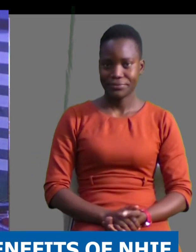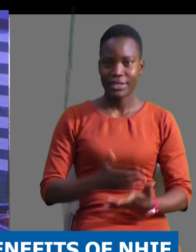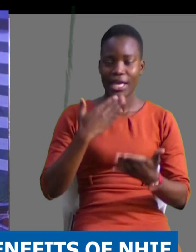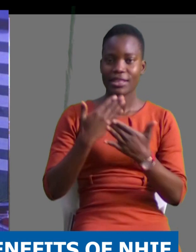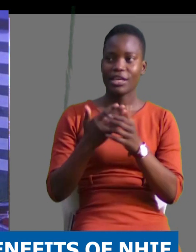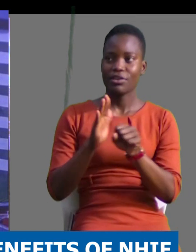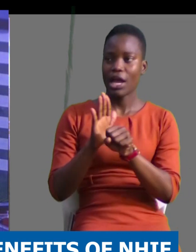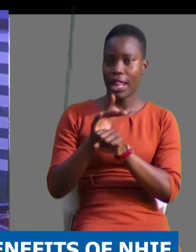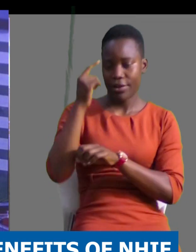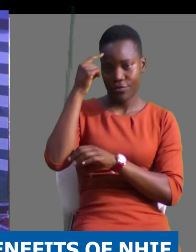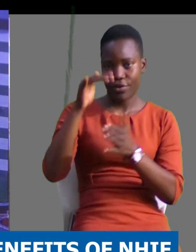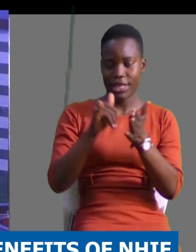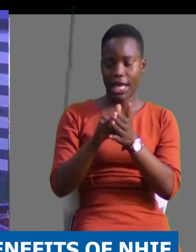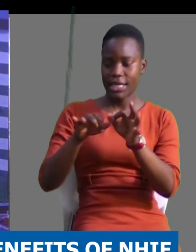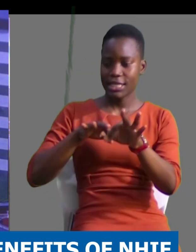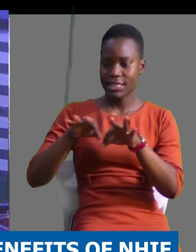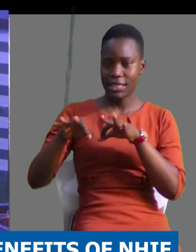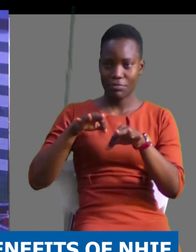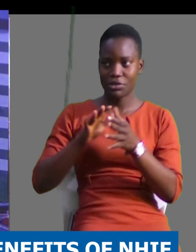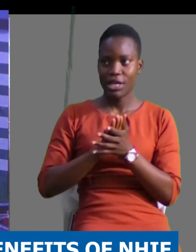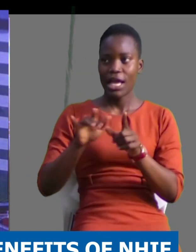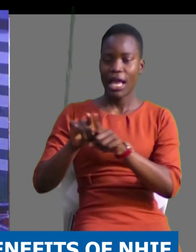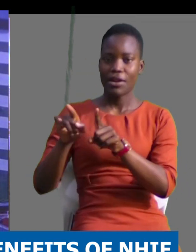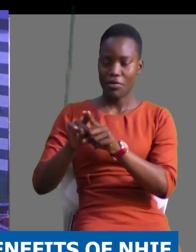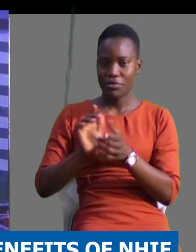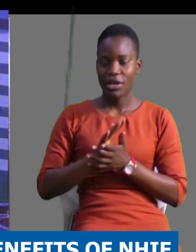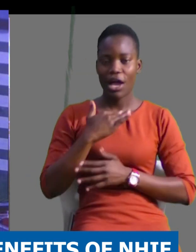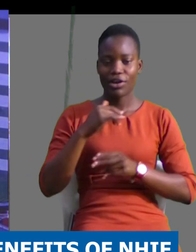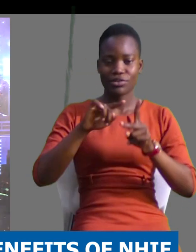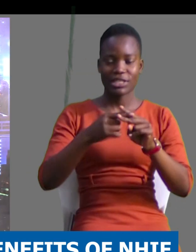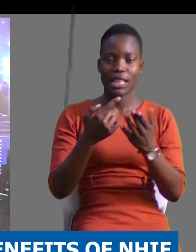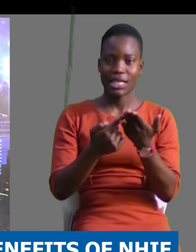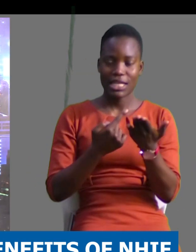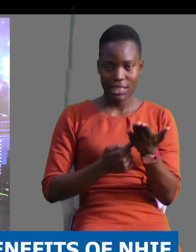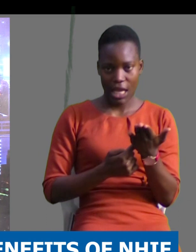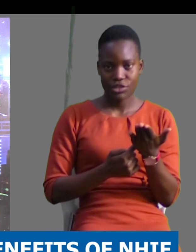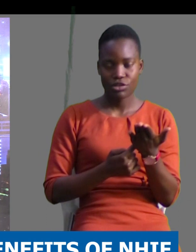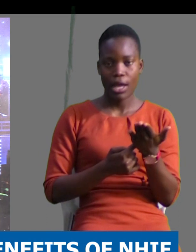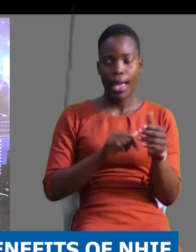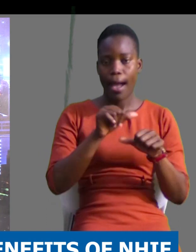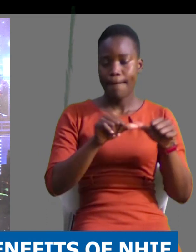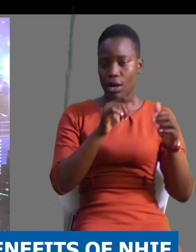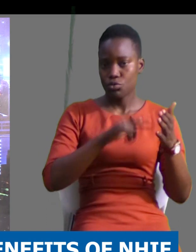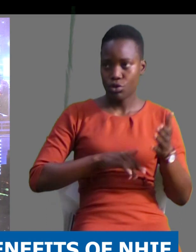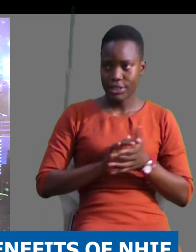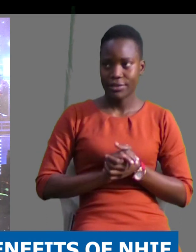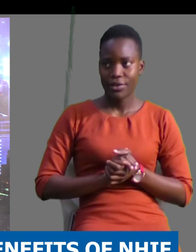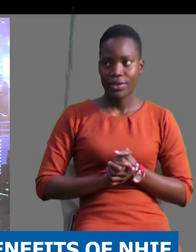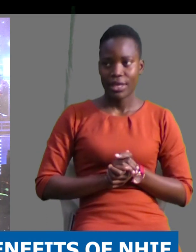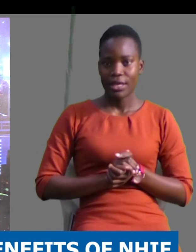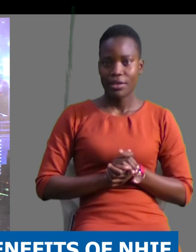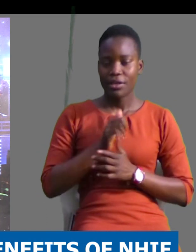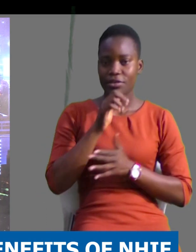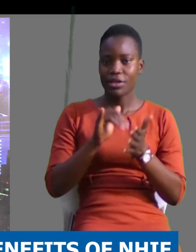right. Thank you. Thank you very much for that description. And I am compelled to start this conversation on